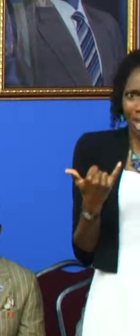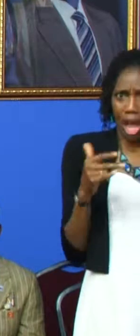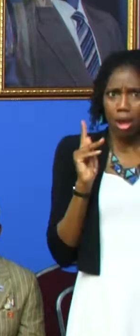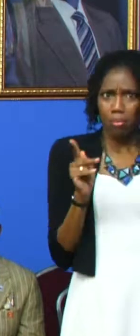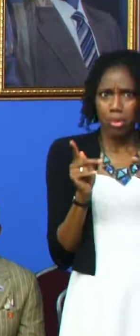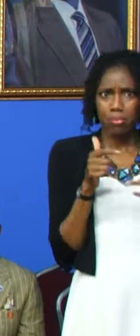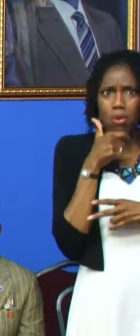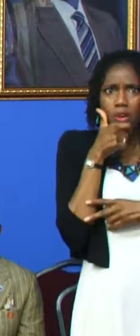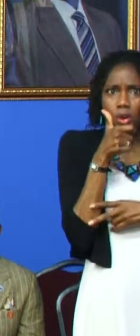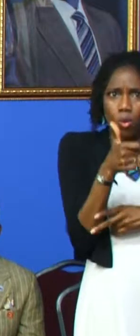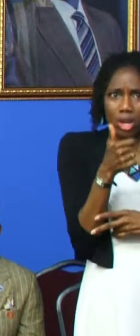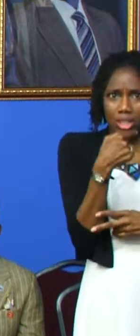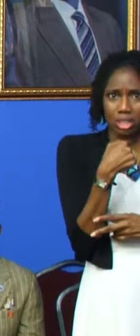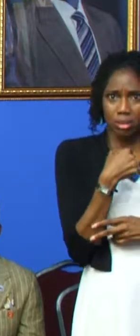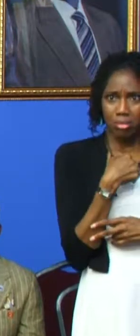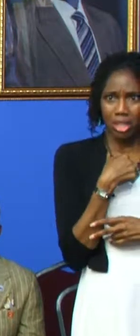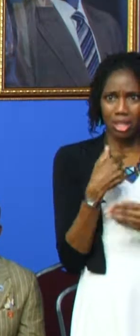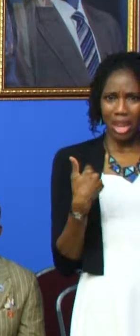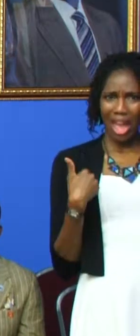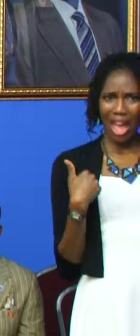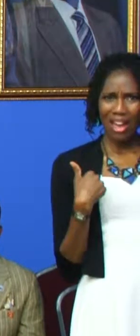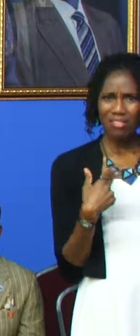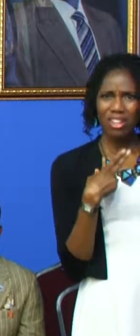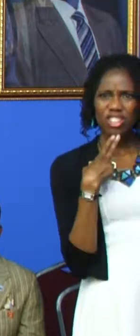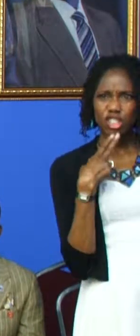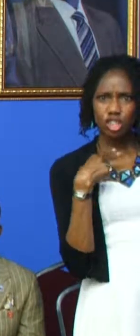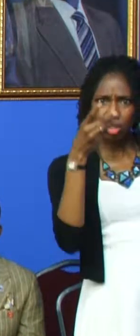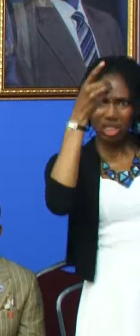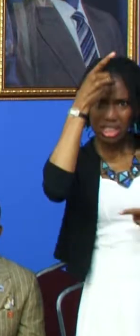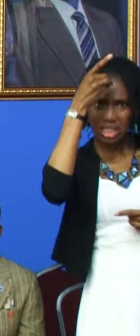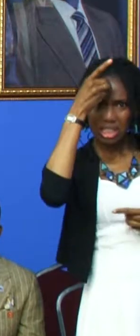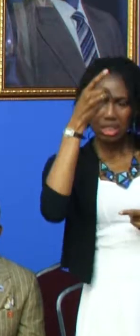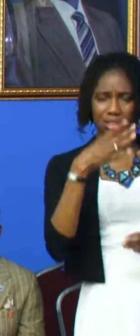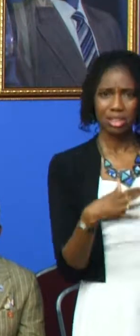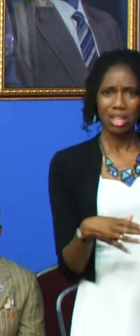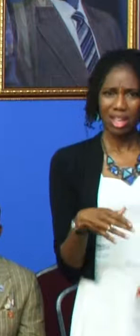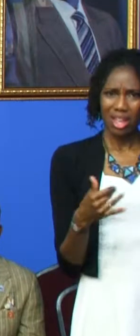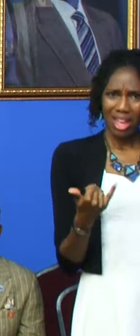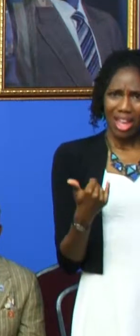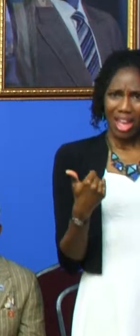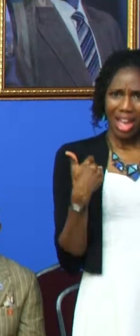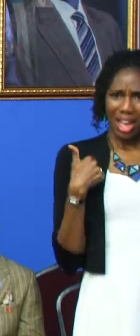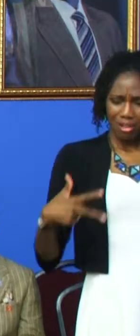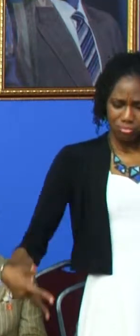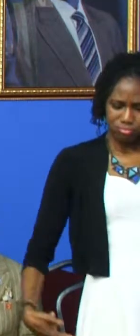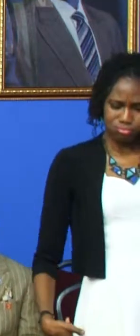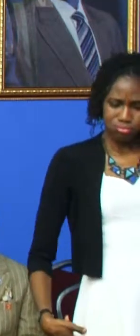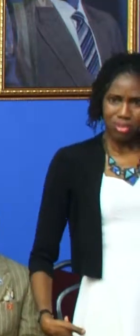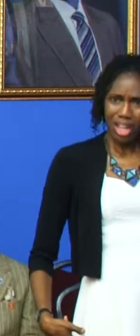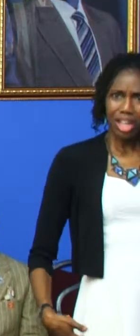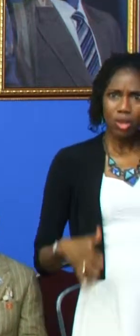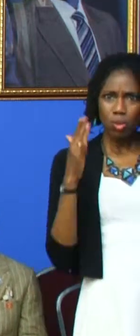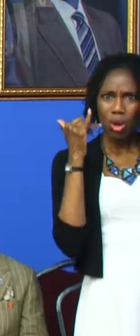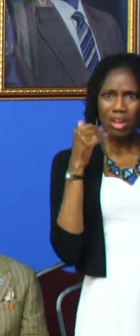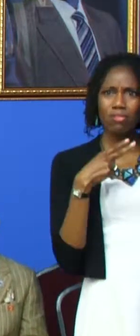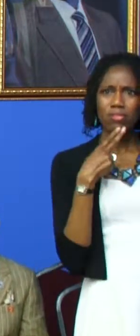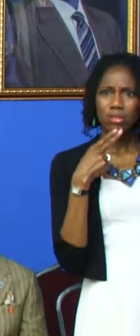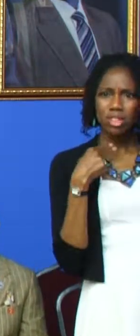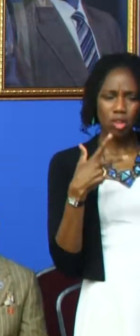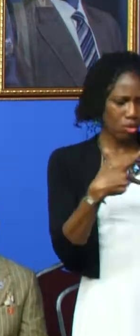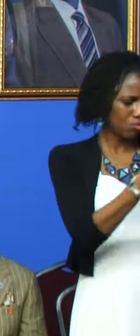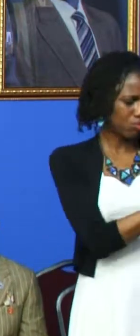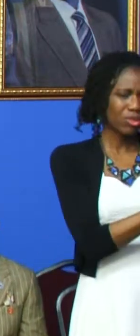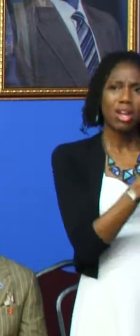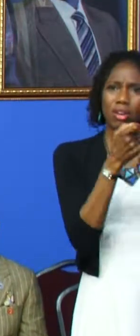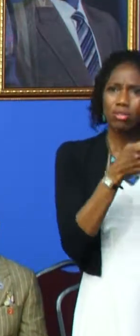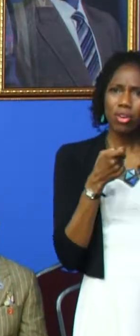are sitting up with diabetes, sitting up with legs amputated, arms